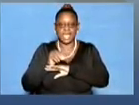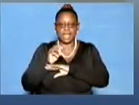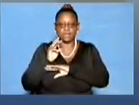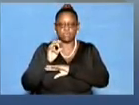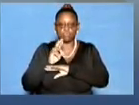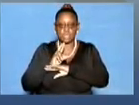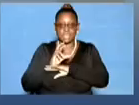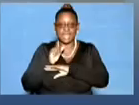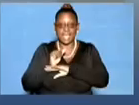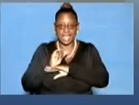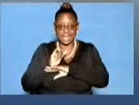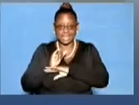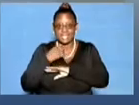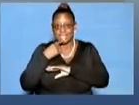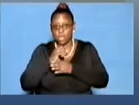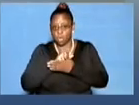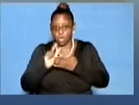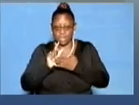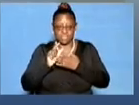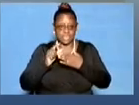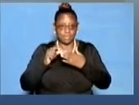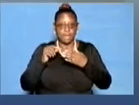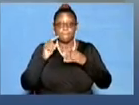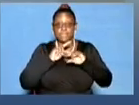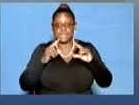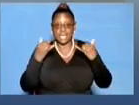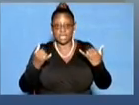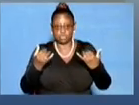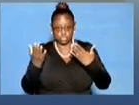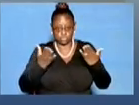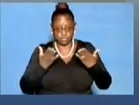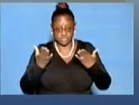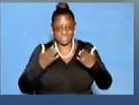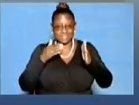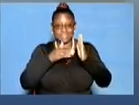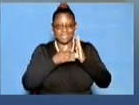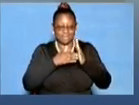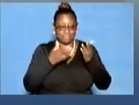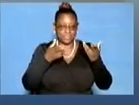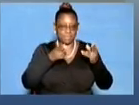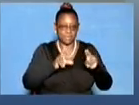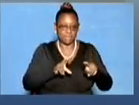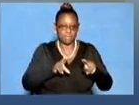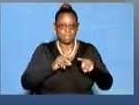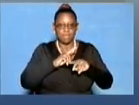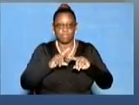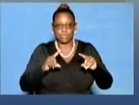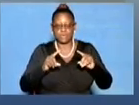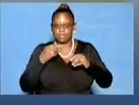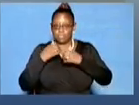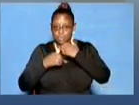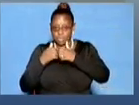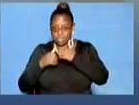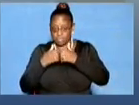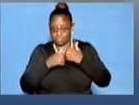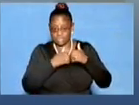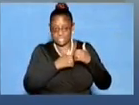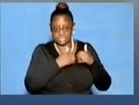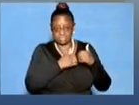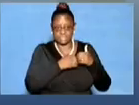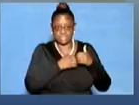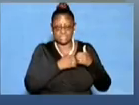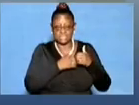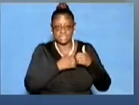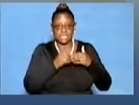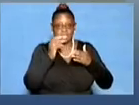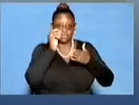Island. Acknowledging, however, that all services have since been restored, ERCO officials said outages and disruptions such as these and